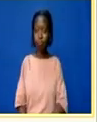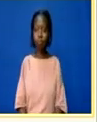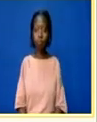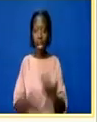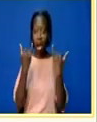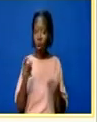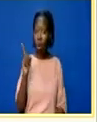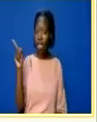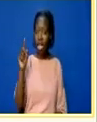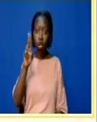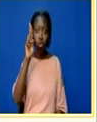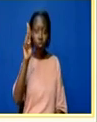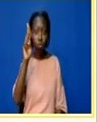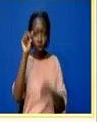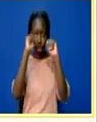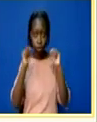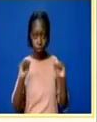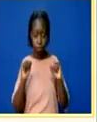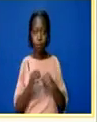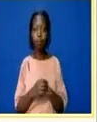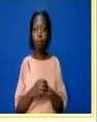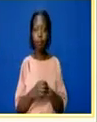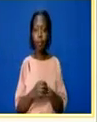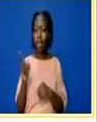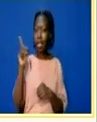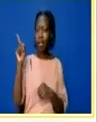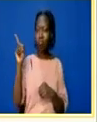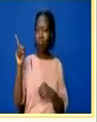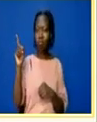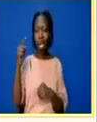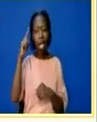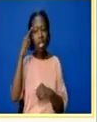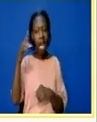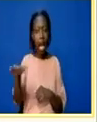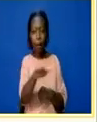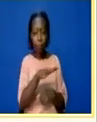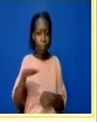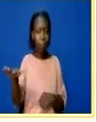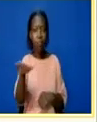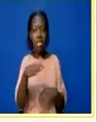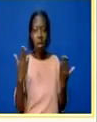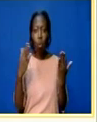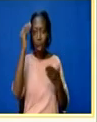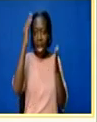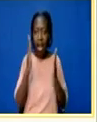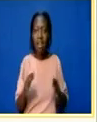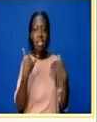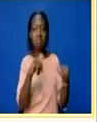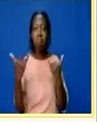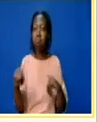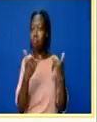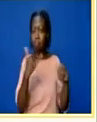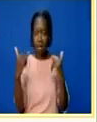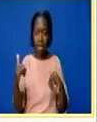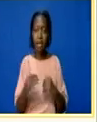one, it's a U. This one looks like a field mm-hmm. somewhere mm-hmm. where learners go to play. Mm.